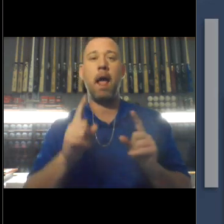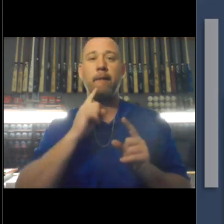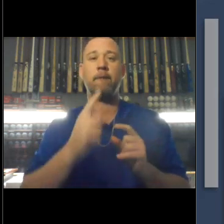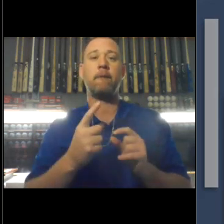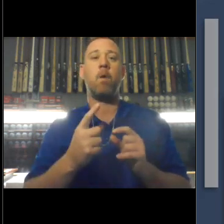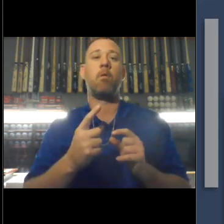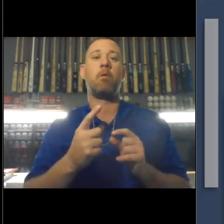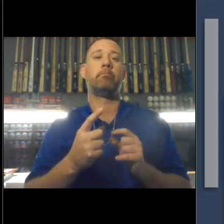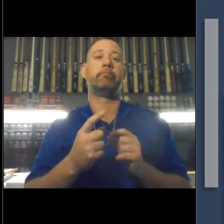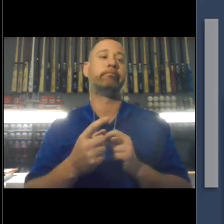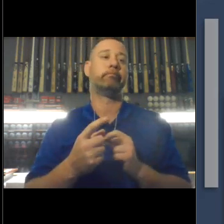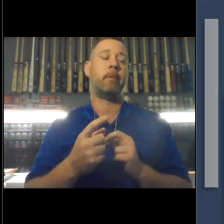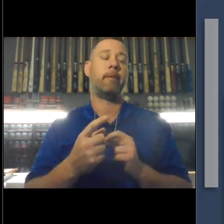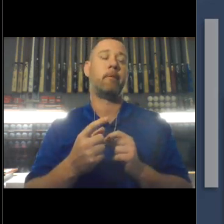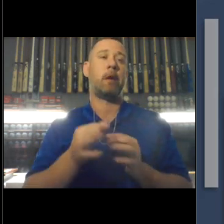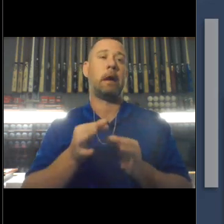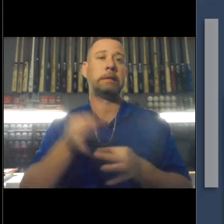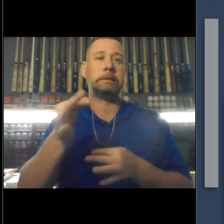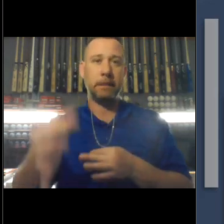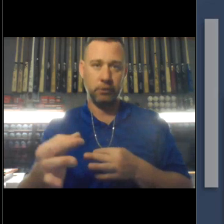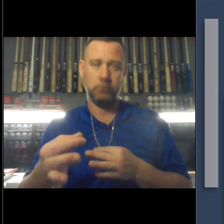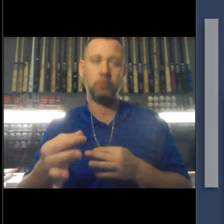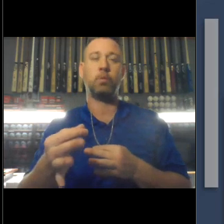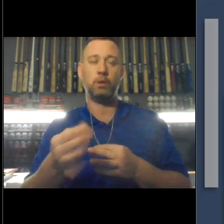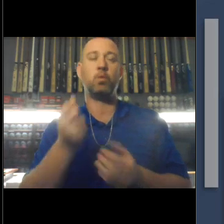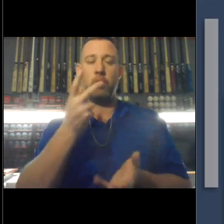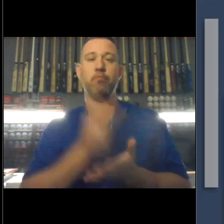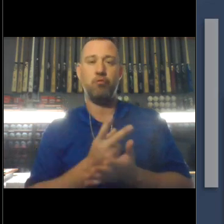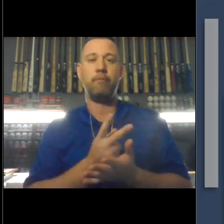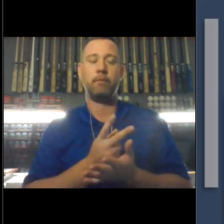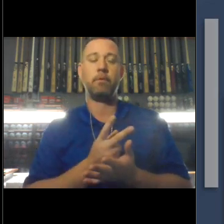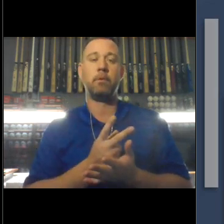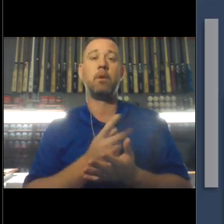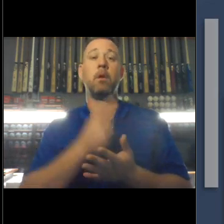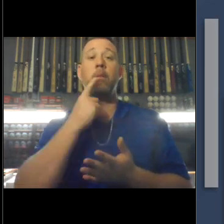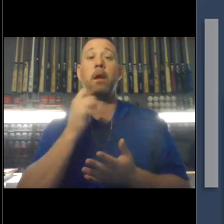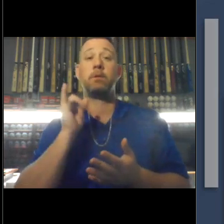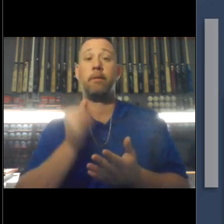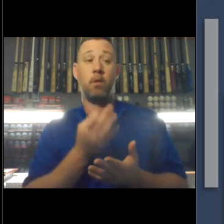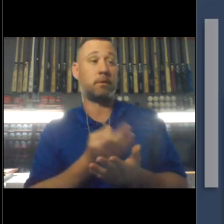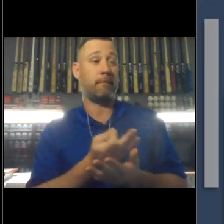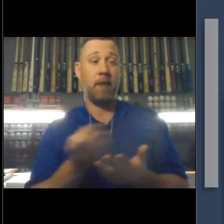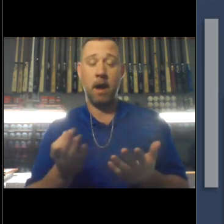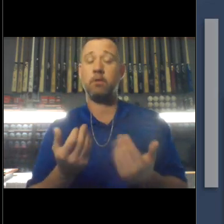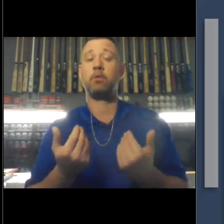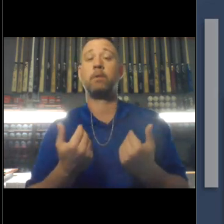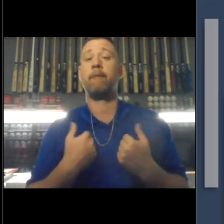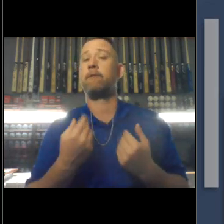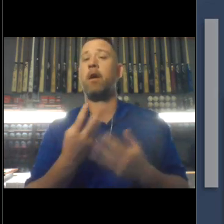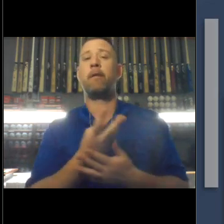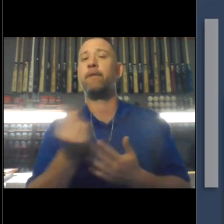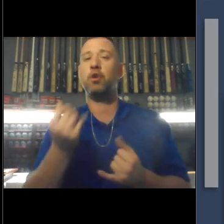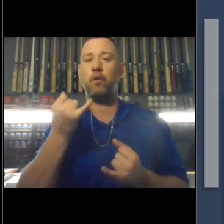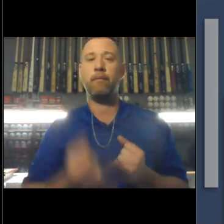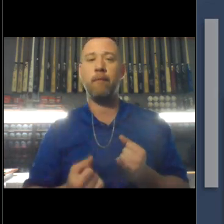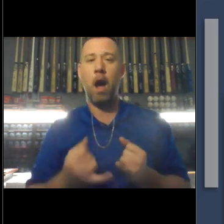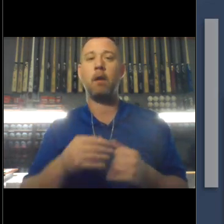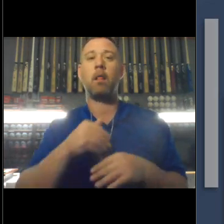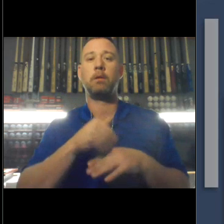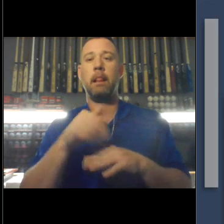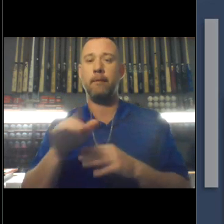to conducting their user counts, which were granted. Because of these factors, we have very few final delivery reports